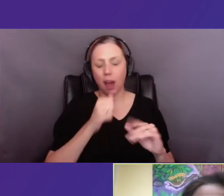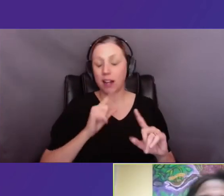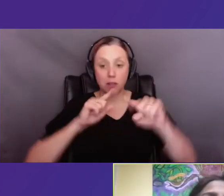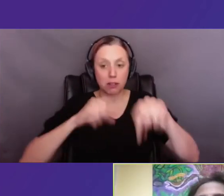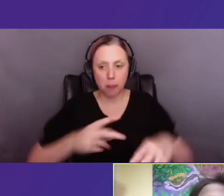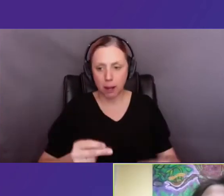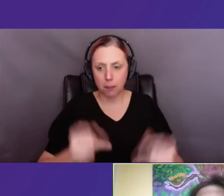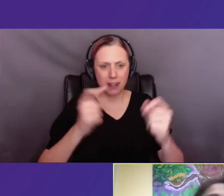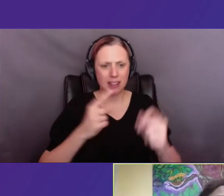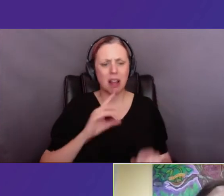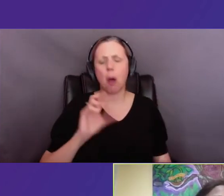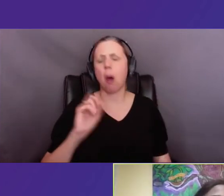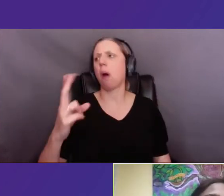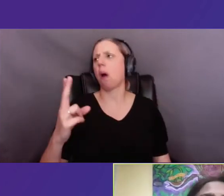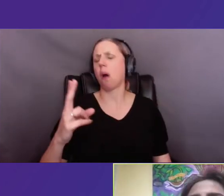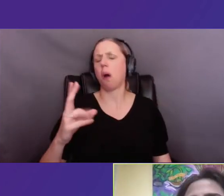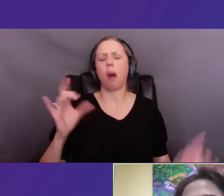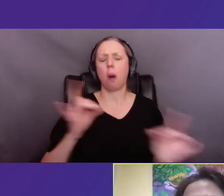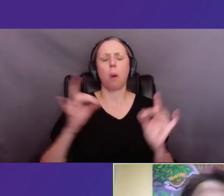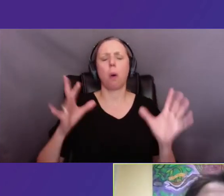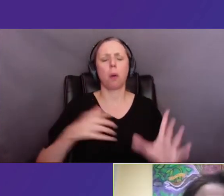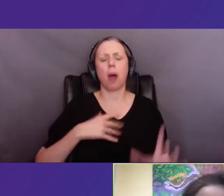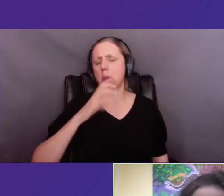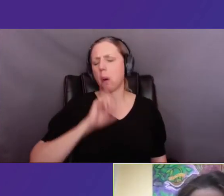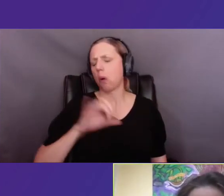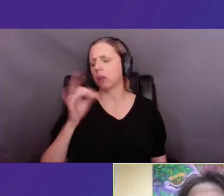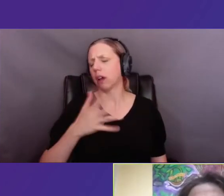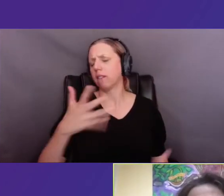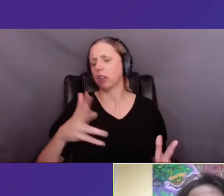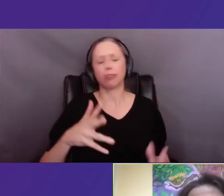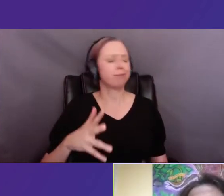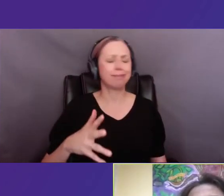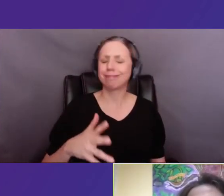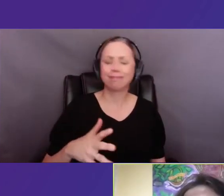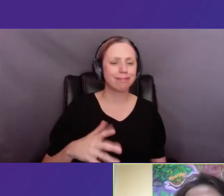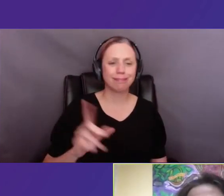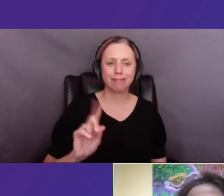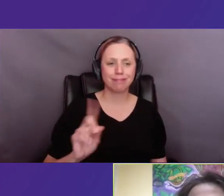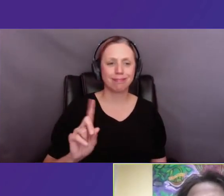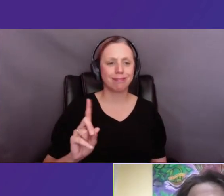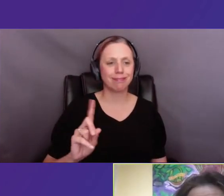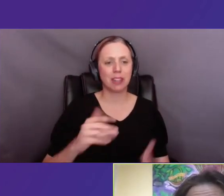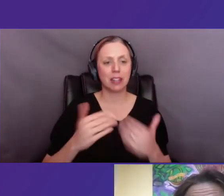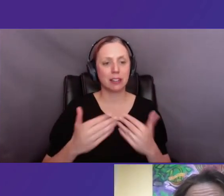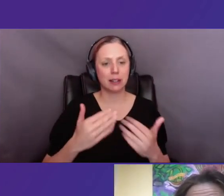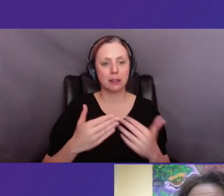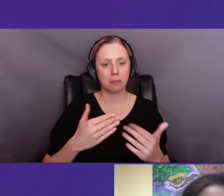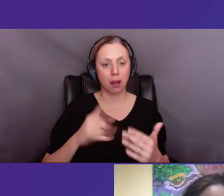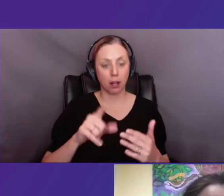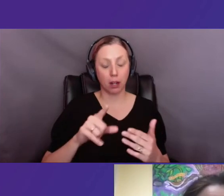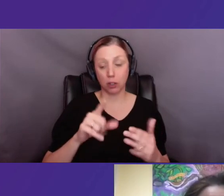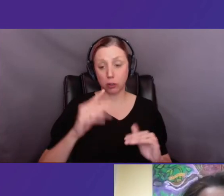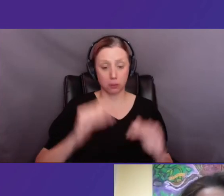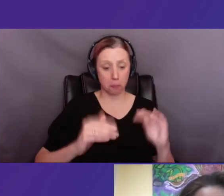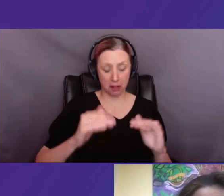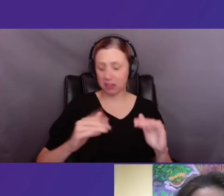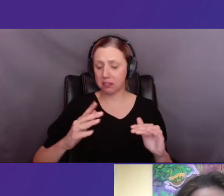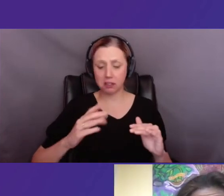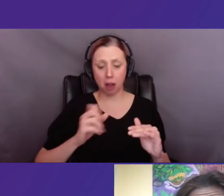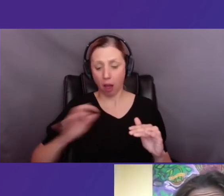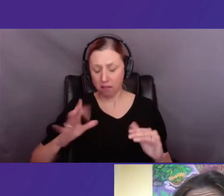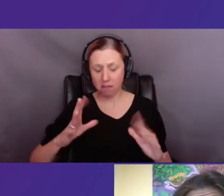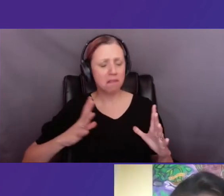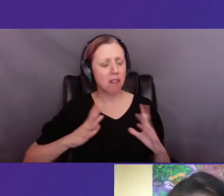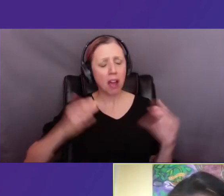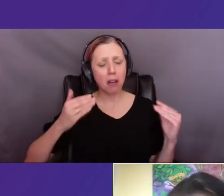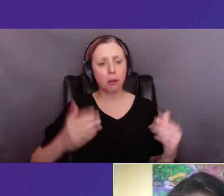say, that's terrible. It doesn't matter. You fell off. Just go back and do it again. Exactly. So I